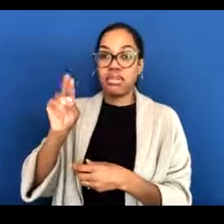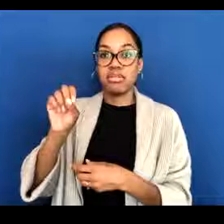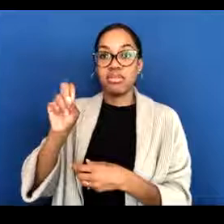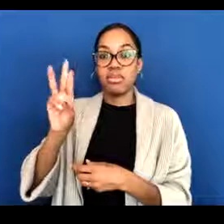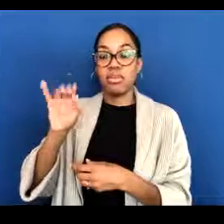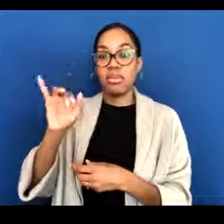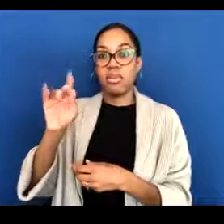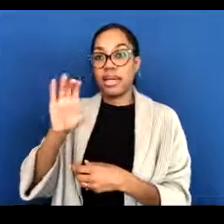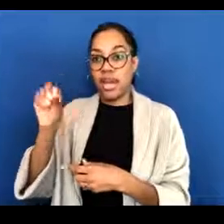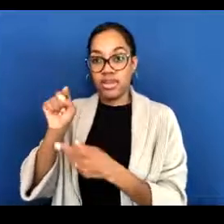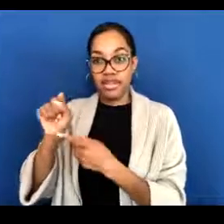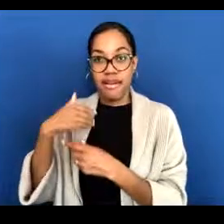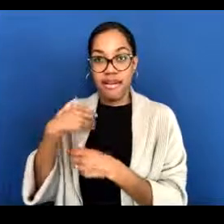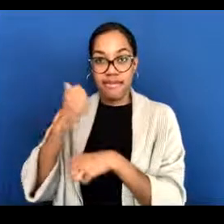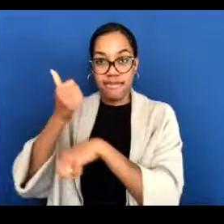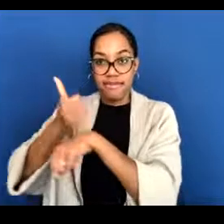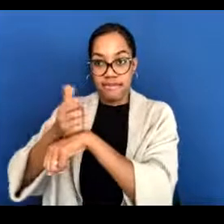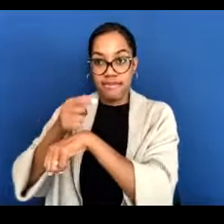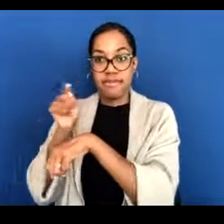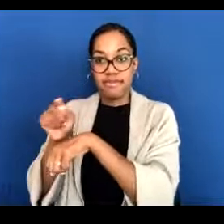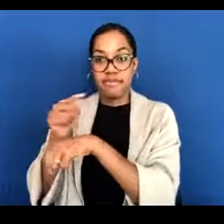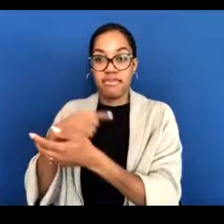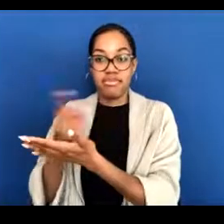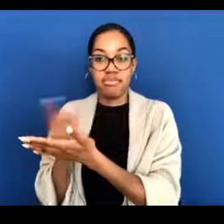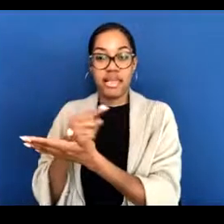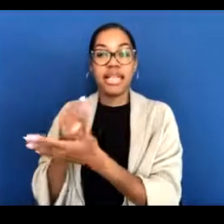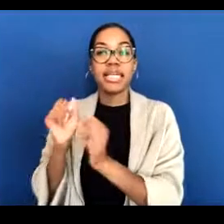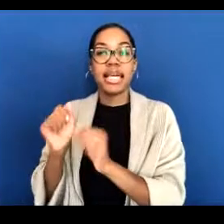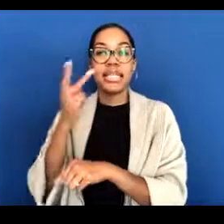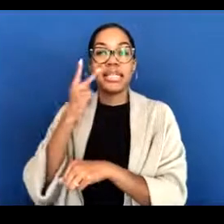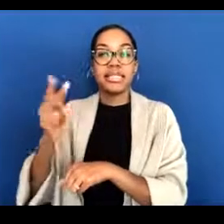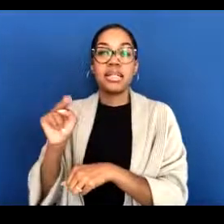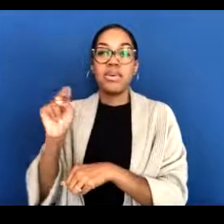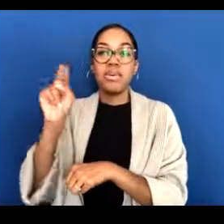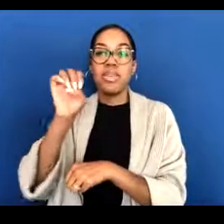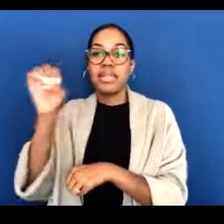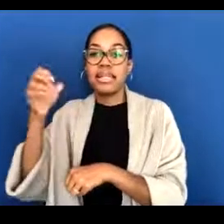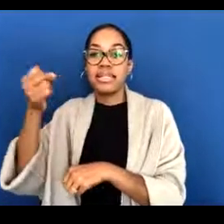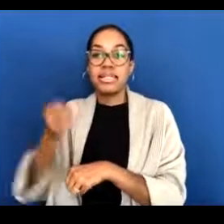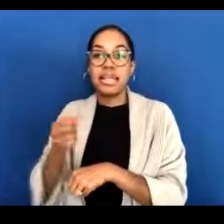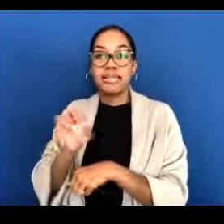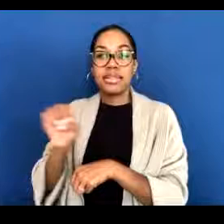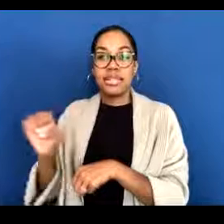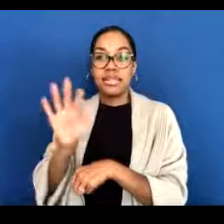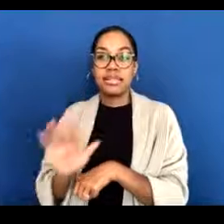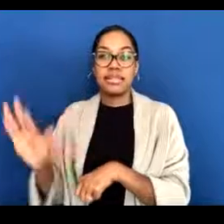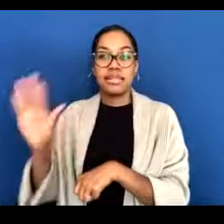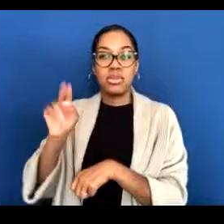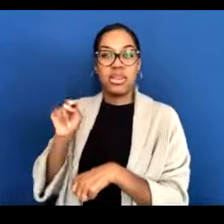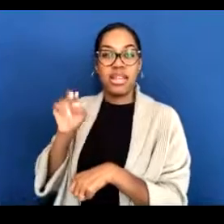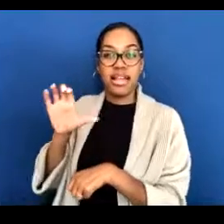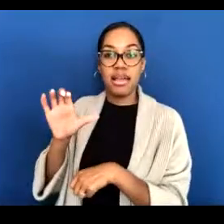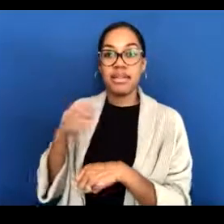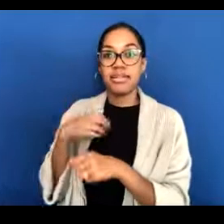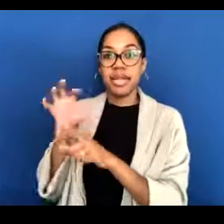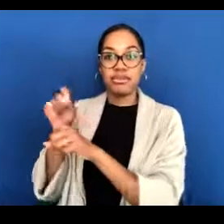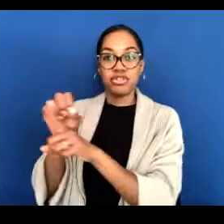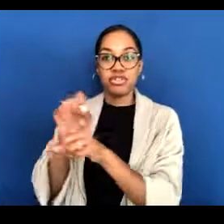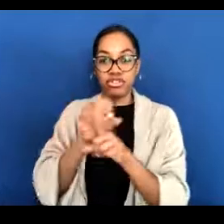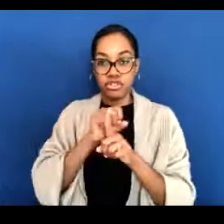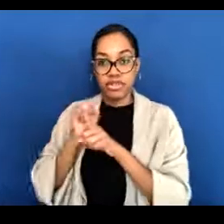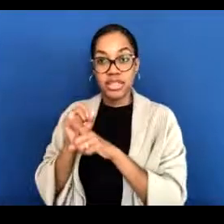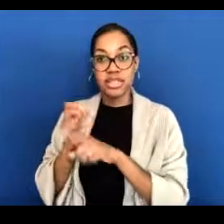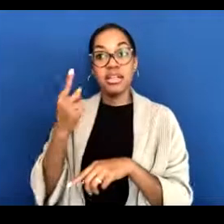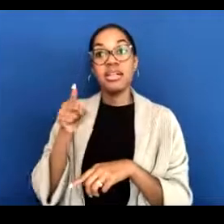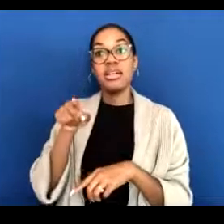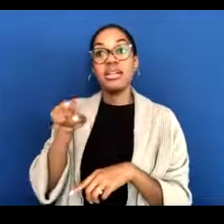most of southeastern North Carolina and northeastern South Carolina. Now, on this night here, April 27th, 2019, there was no weather